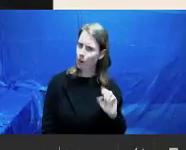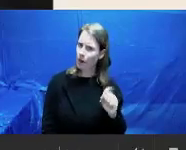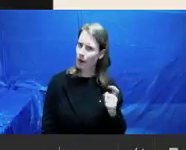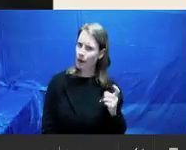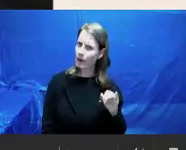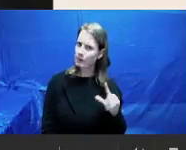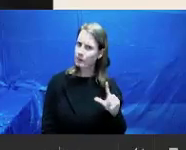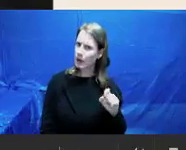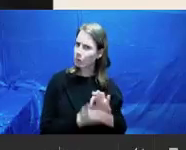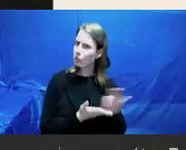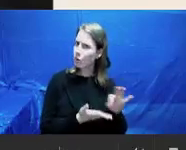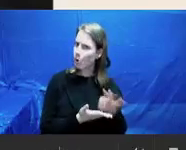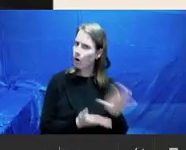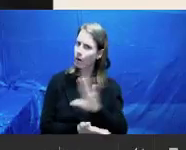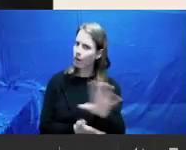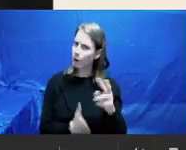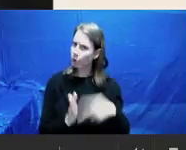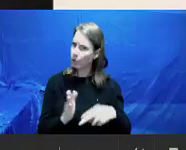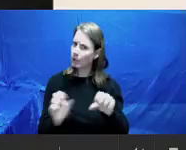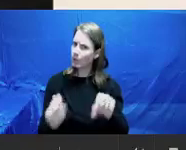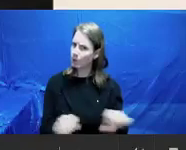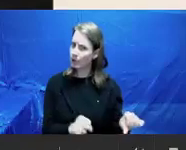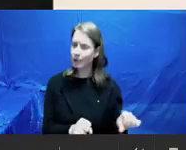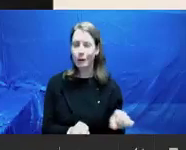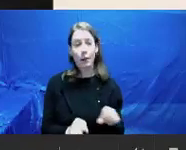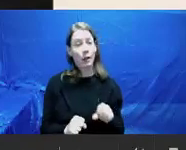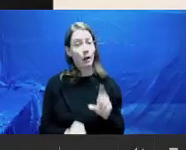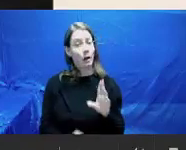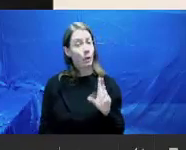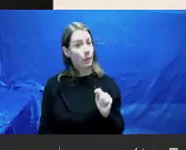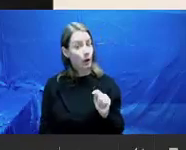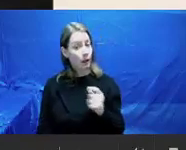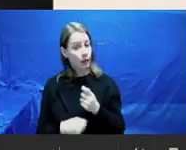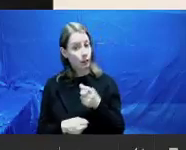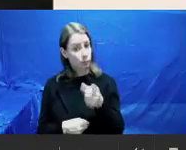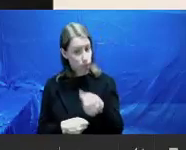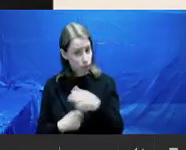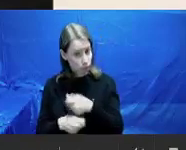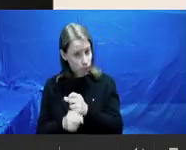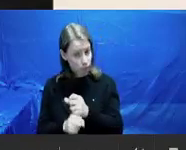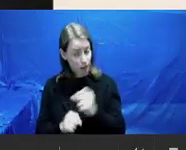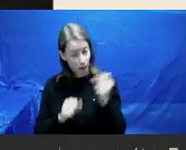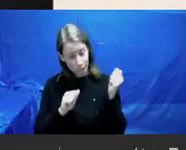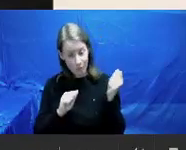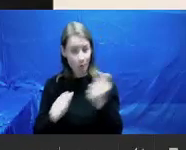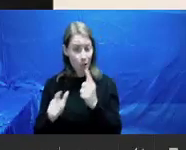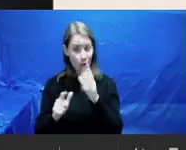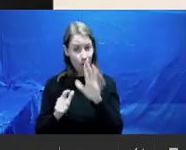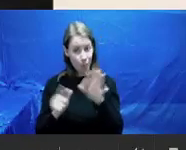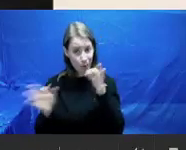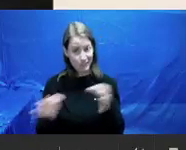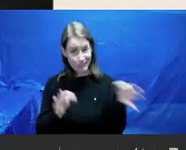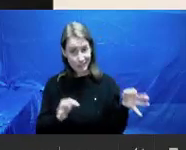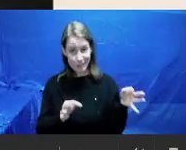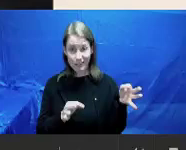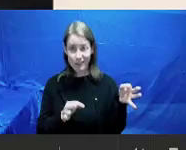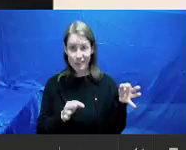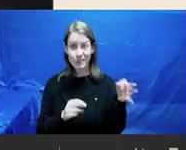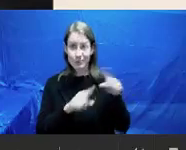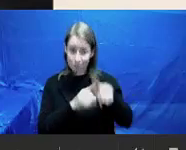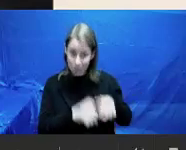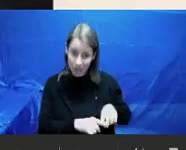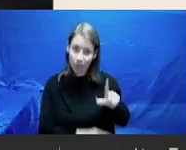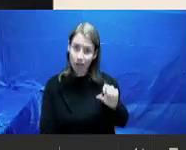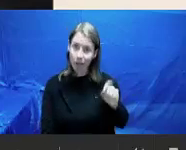ability is, but I can't make all of my determinations based on that single criteria anymore. And that is what I think